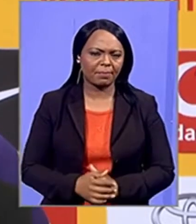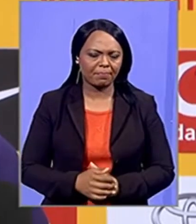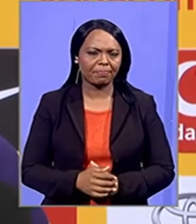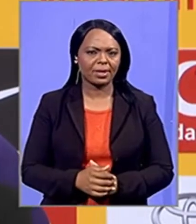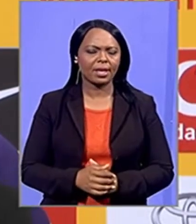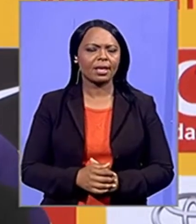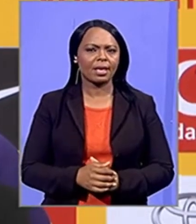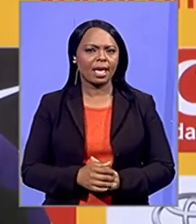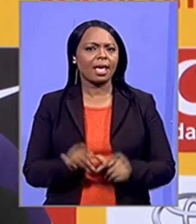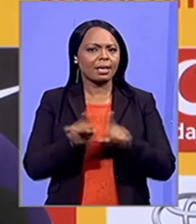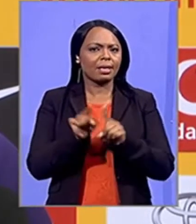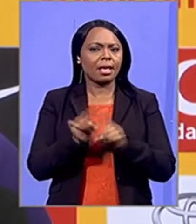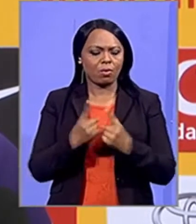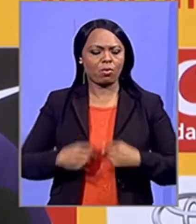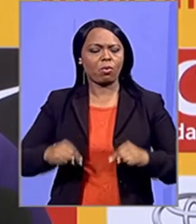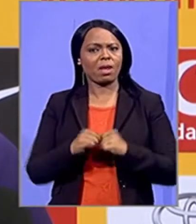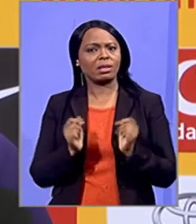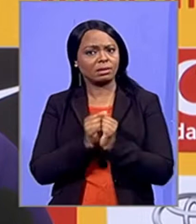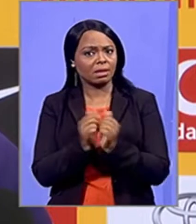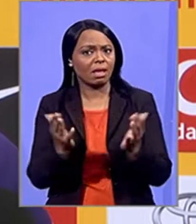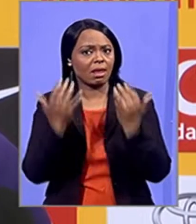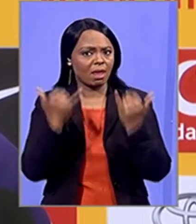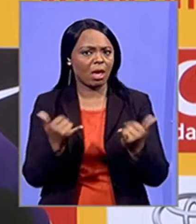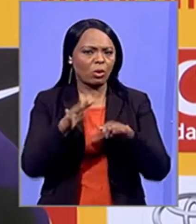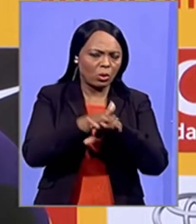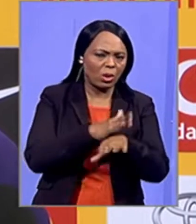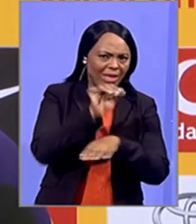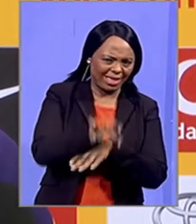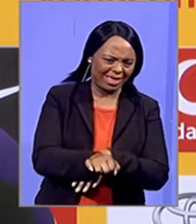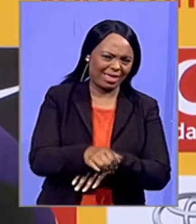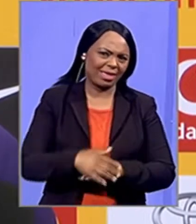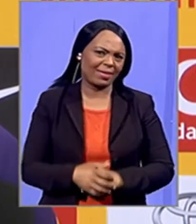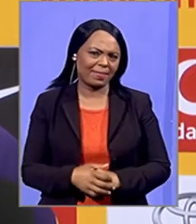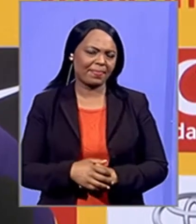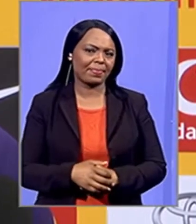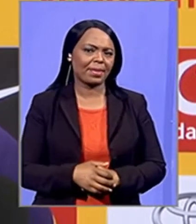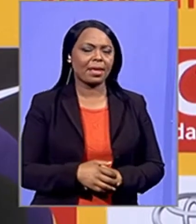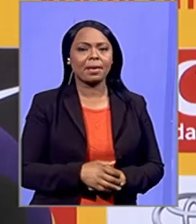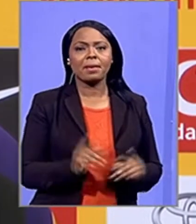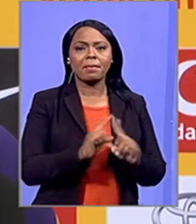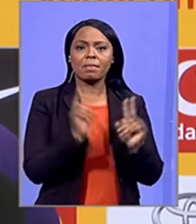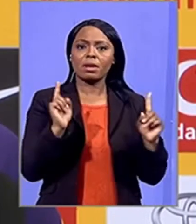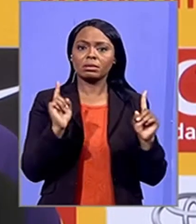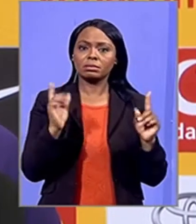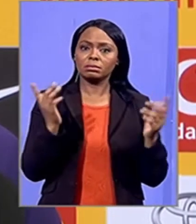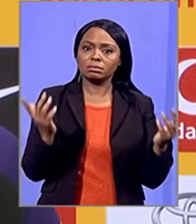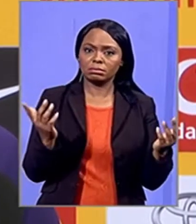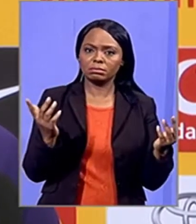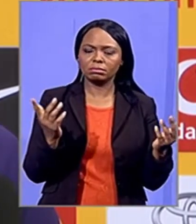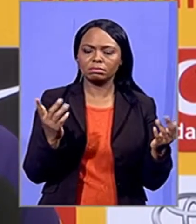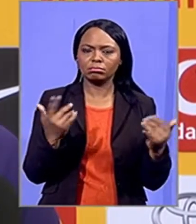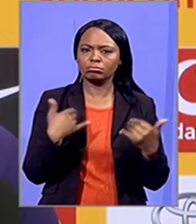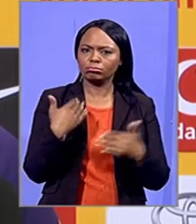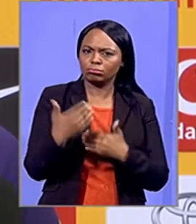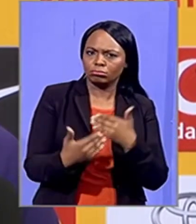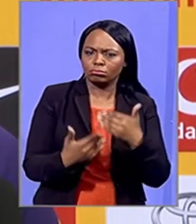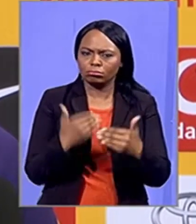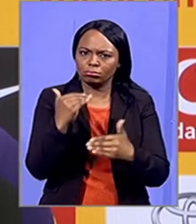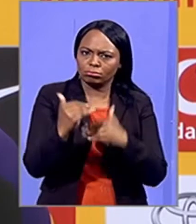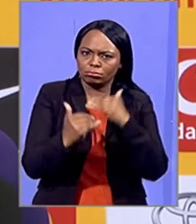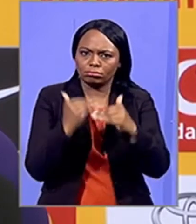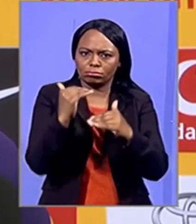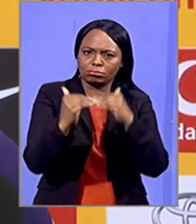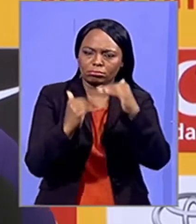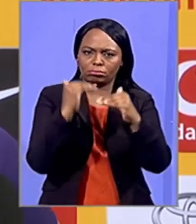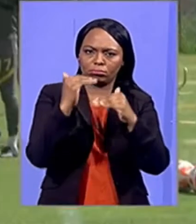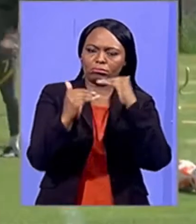We obviously started very slow, and we gradually, picking up and